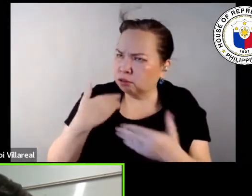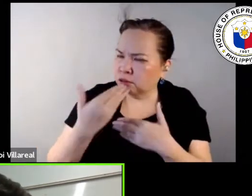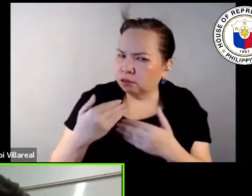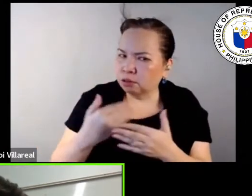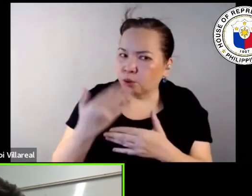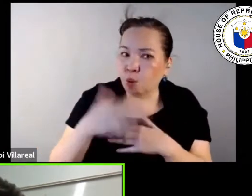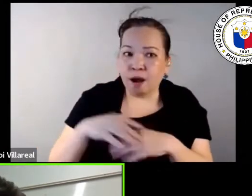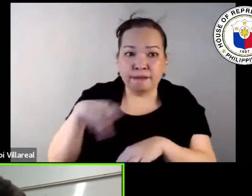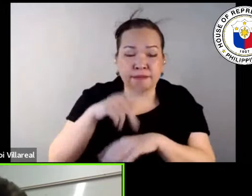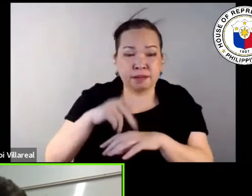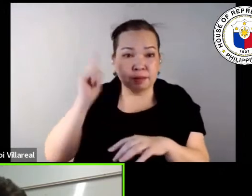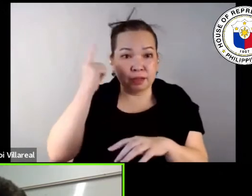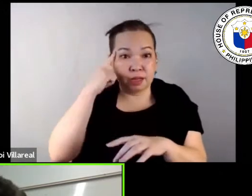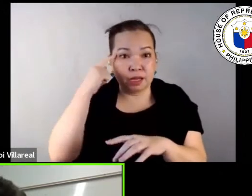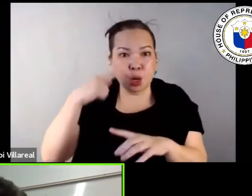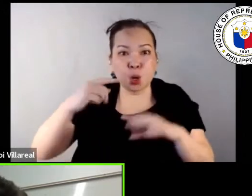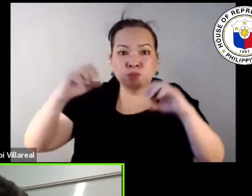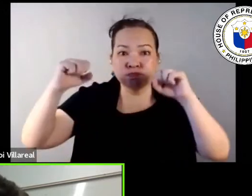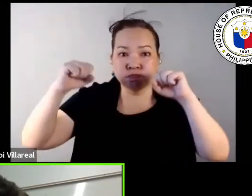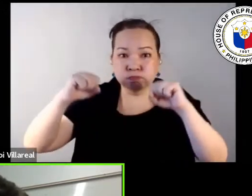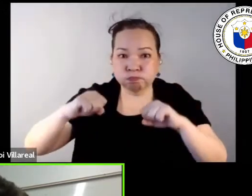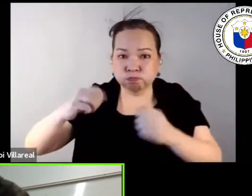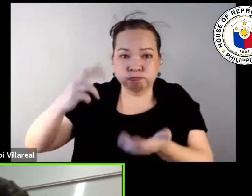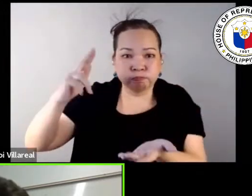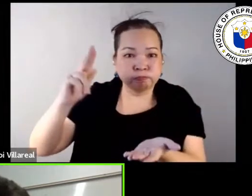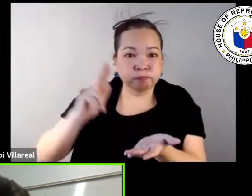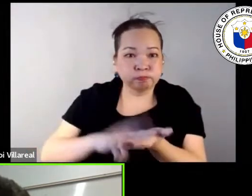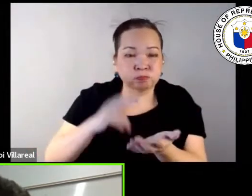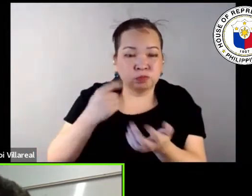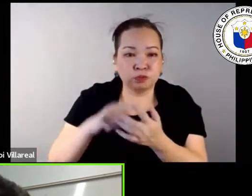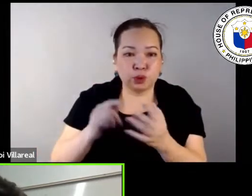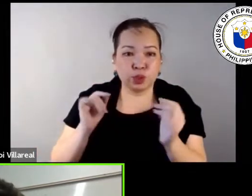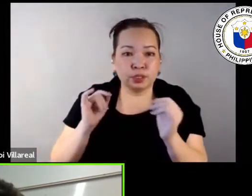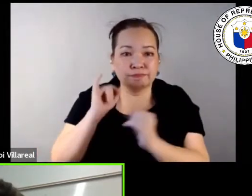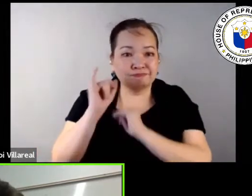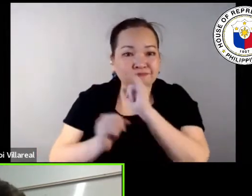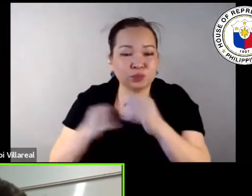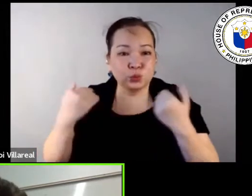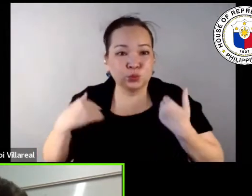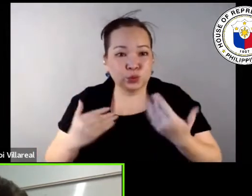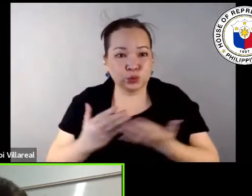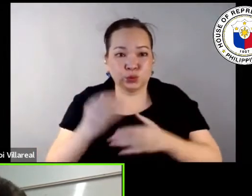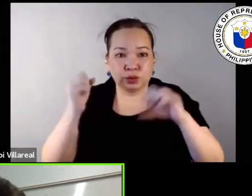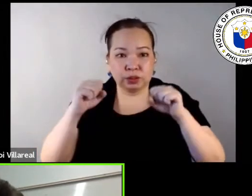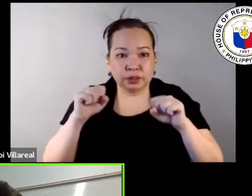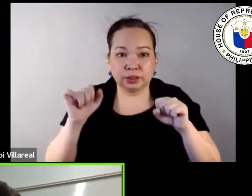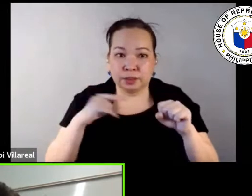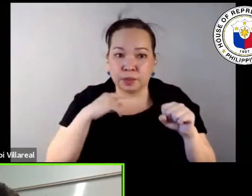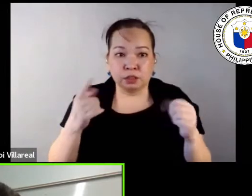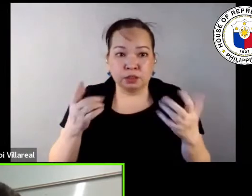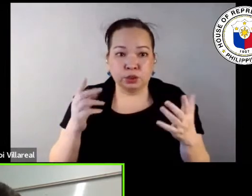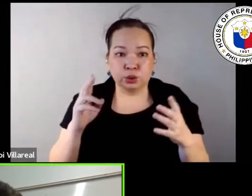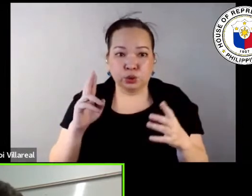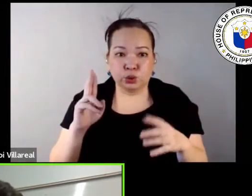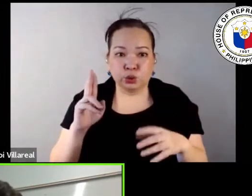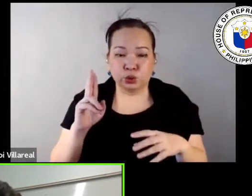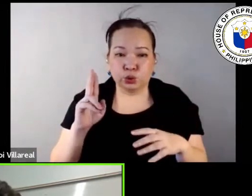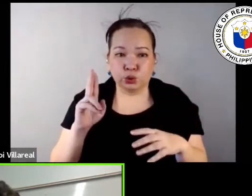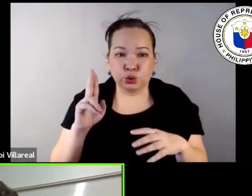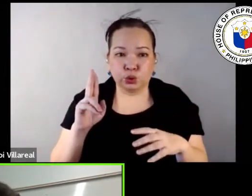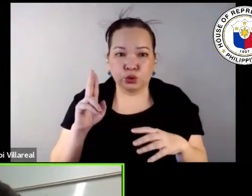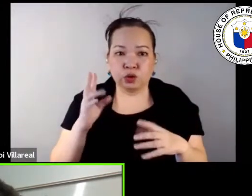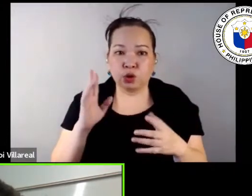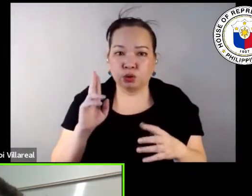Philippines government is a signatory to international human rights agreements, such as the Convention on